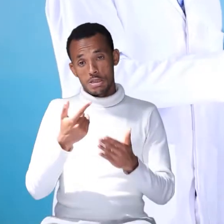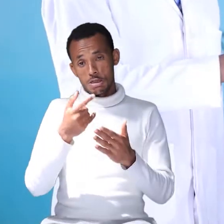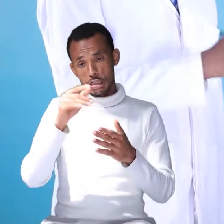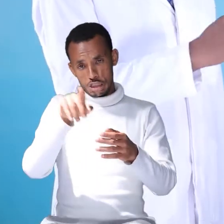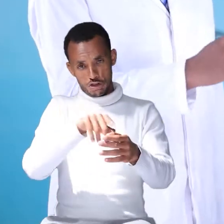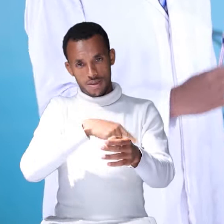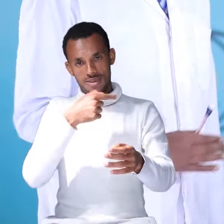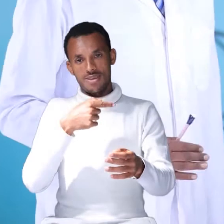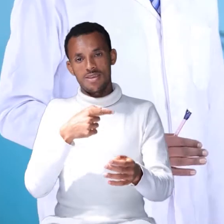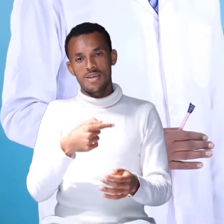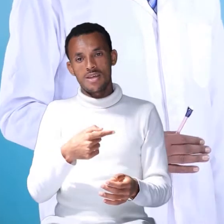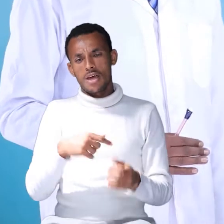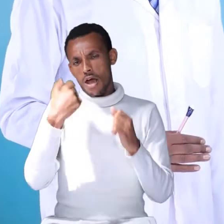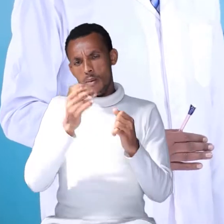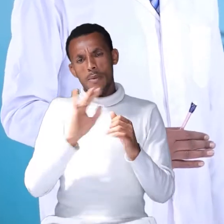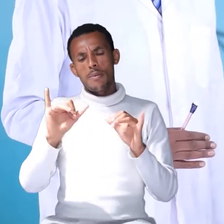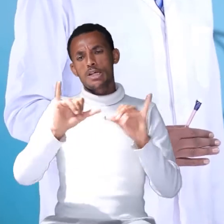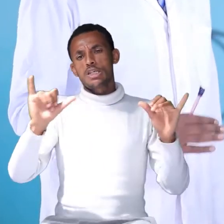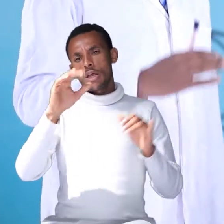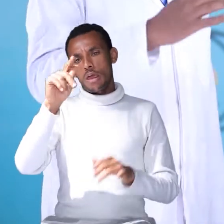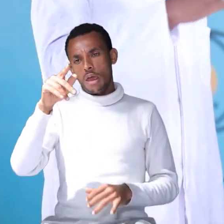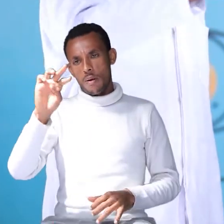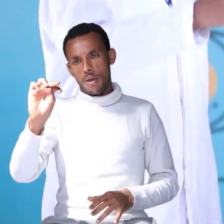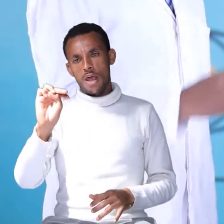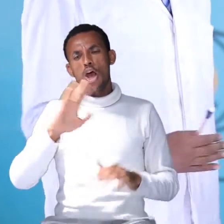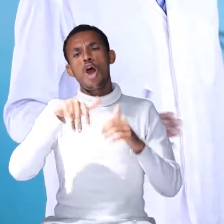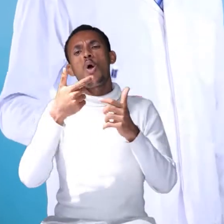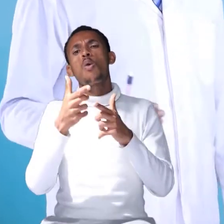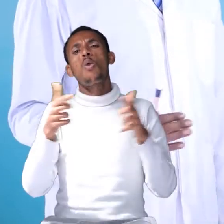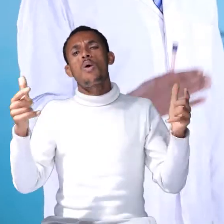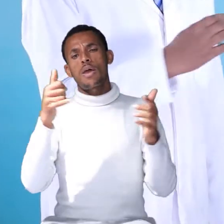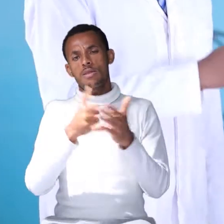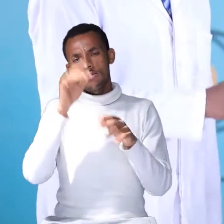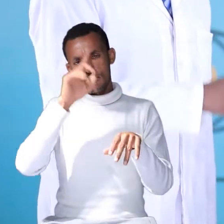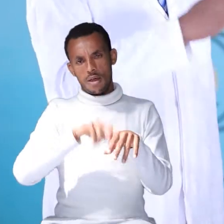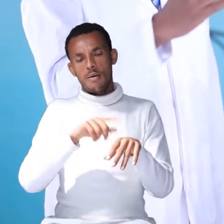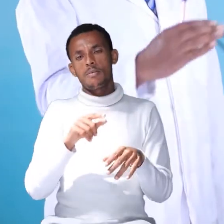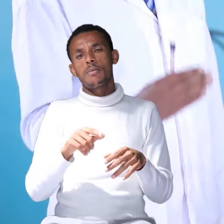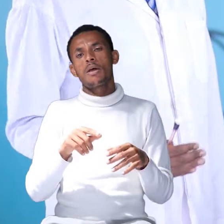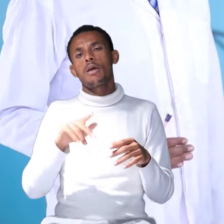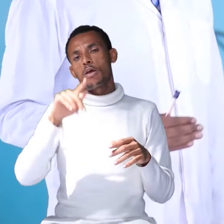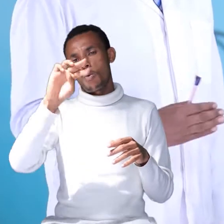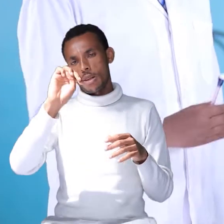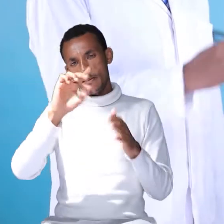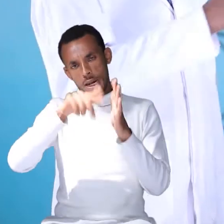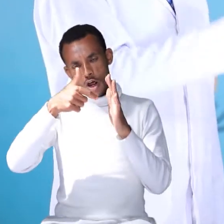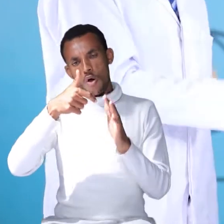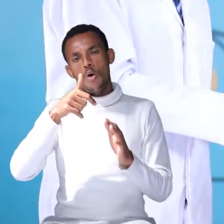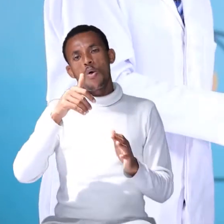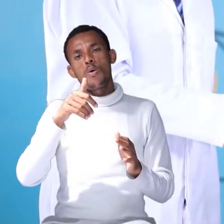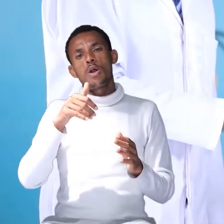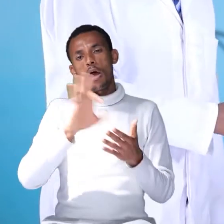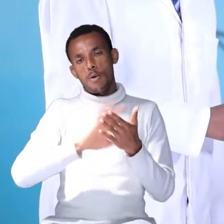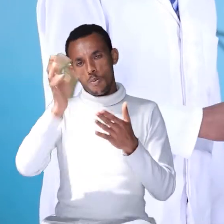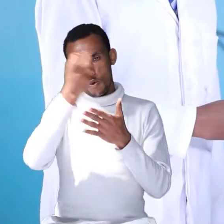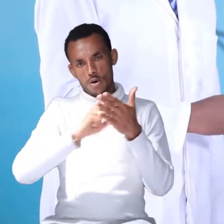Distance can be measured in kilometers. How long it takes time, kilometer in hour, or number